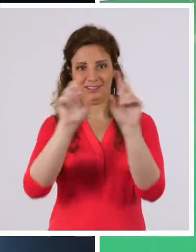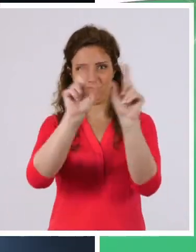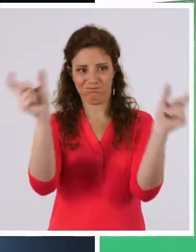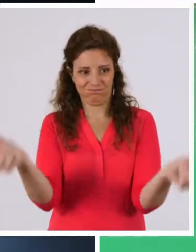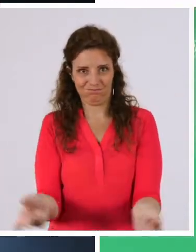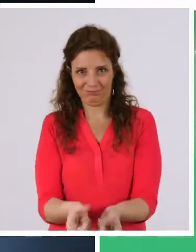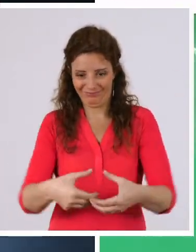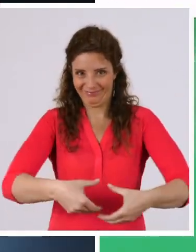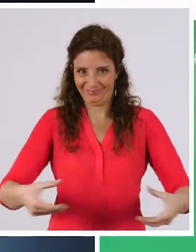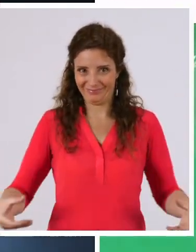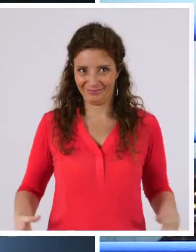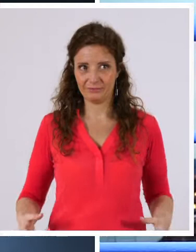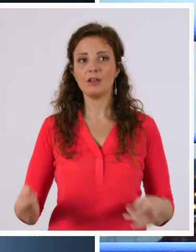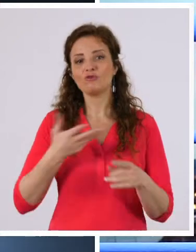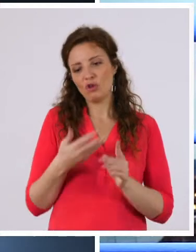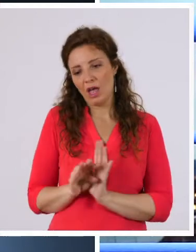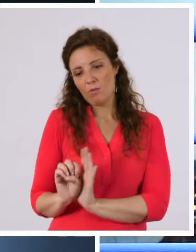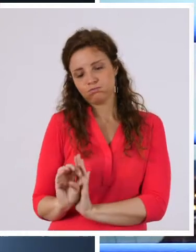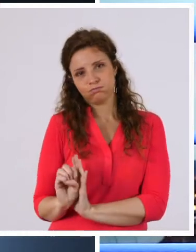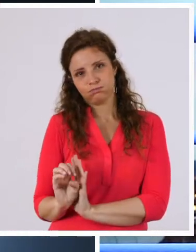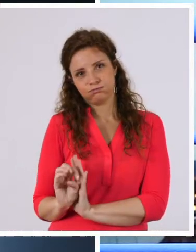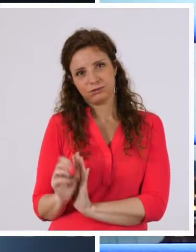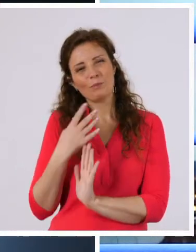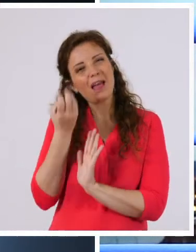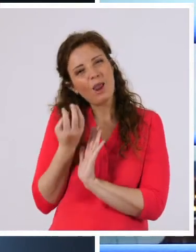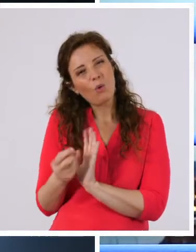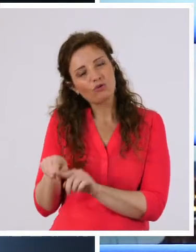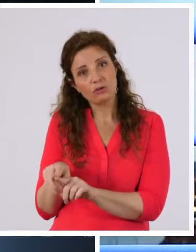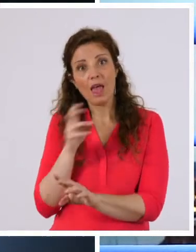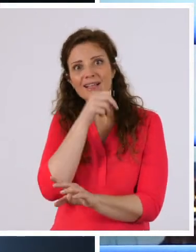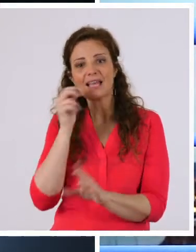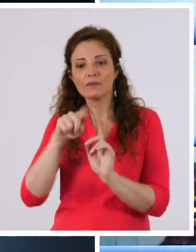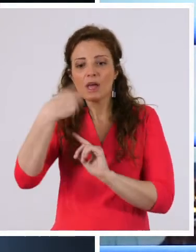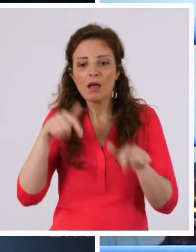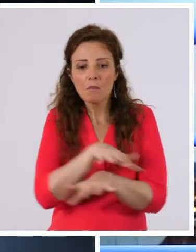Most of these buoys are also equipped with a light in order to locate men